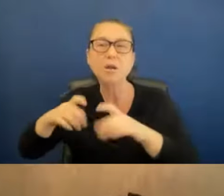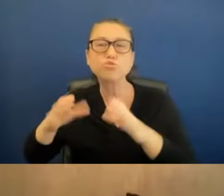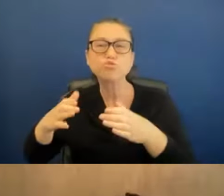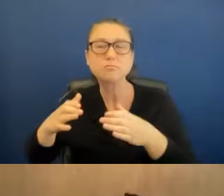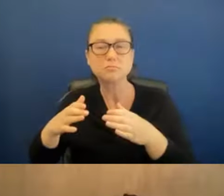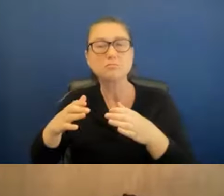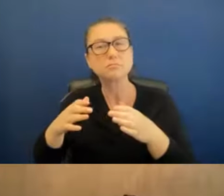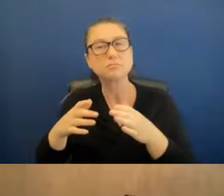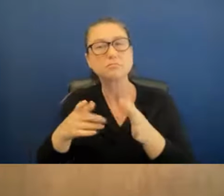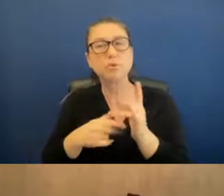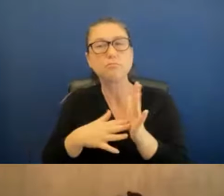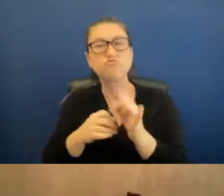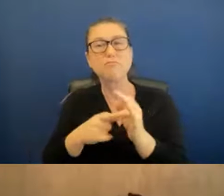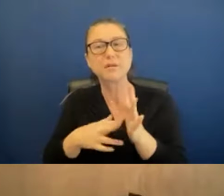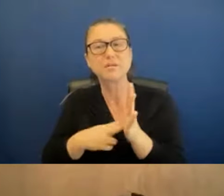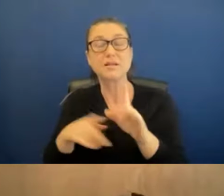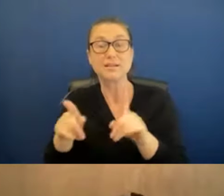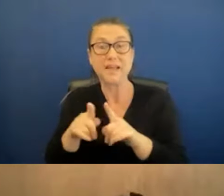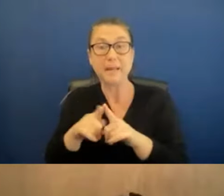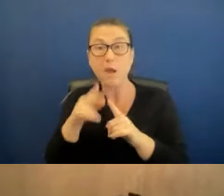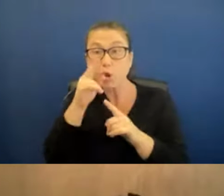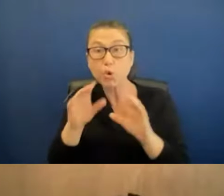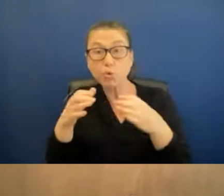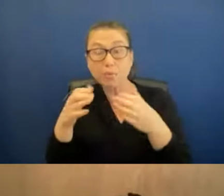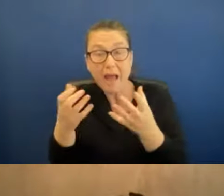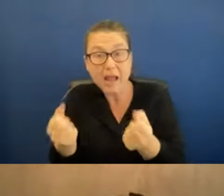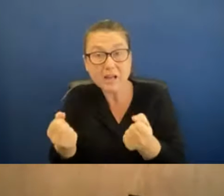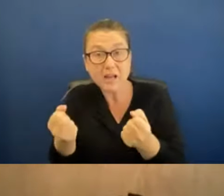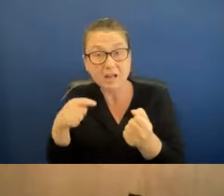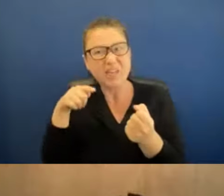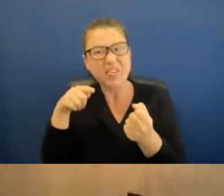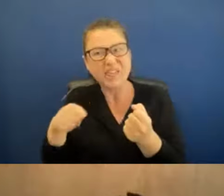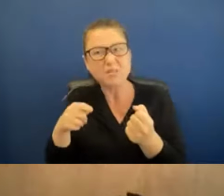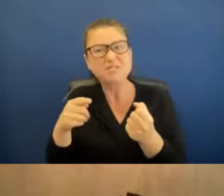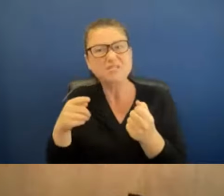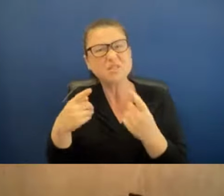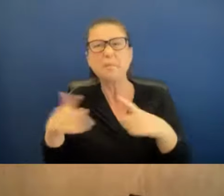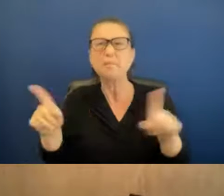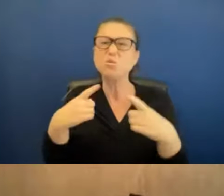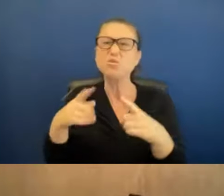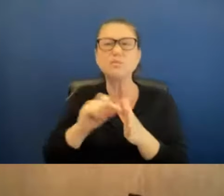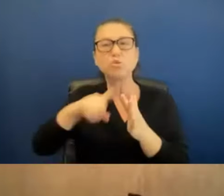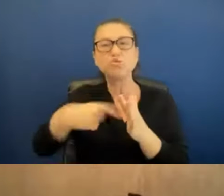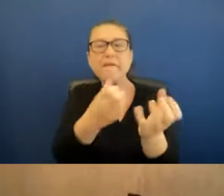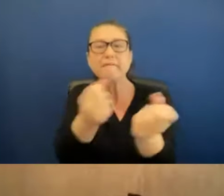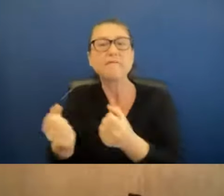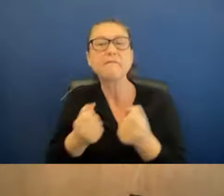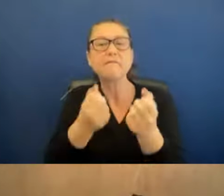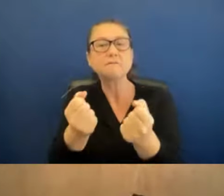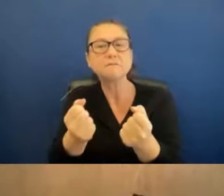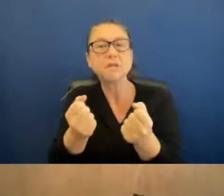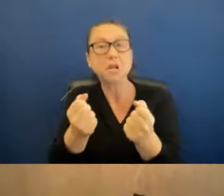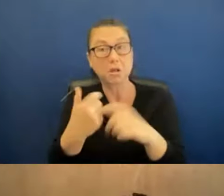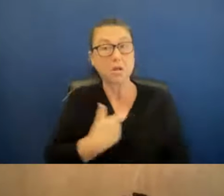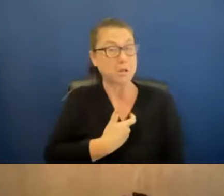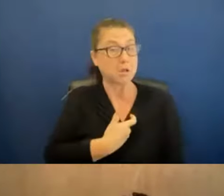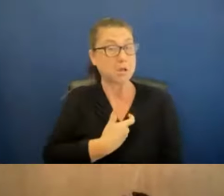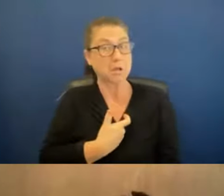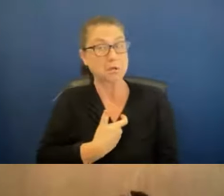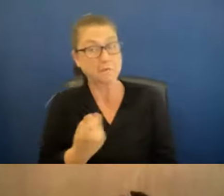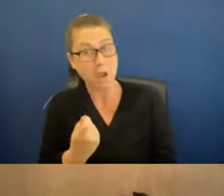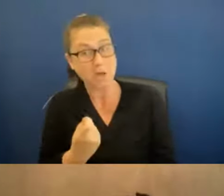And there was a youth group that, that was, uh, had been doing some music based projects. And so, um, I was invited to come in and to